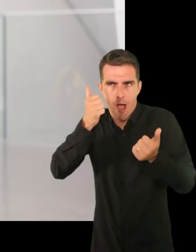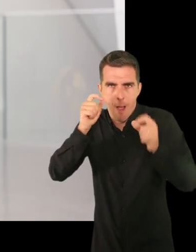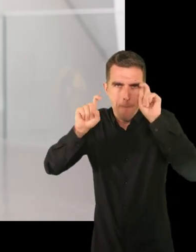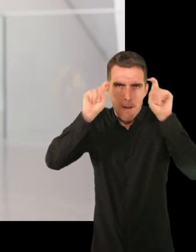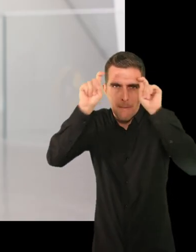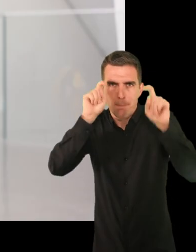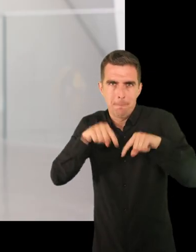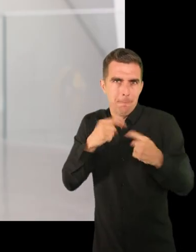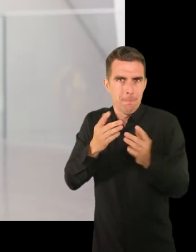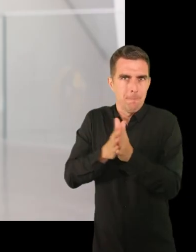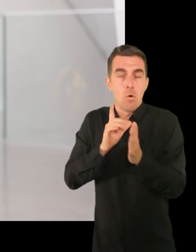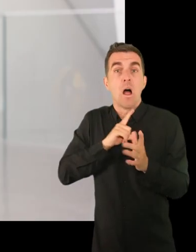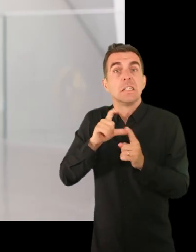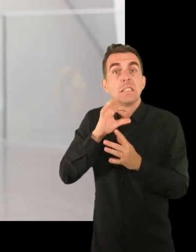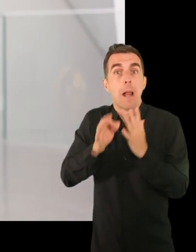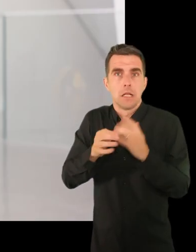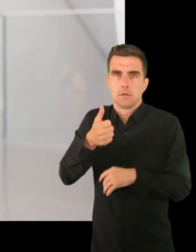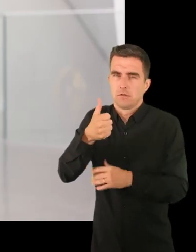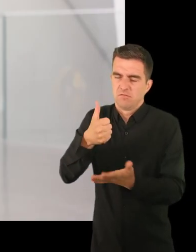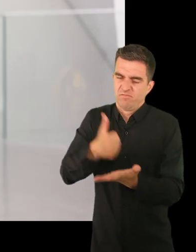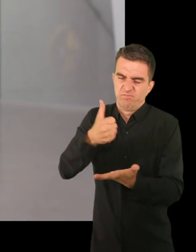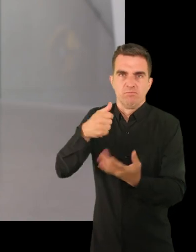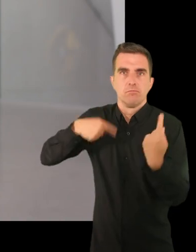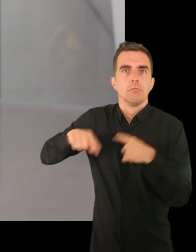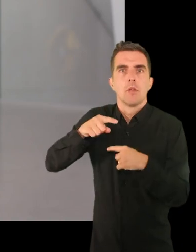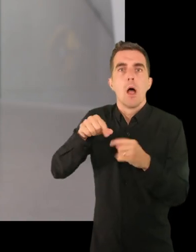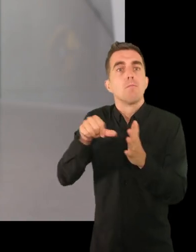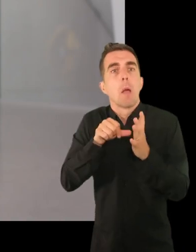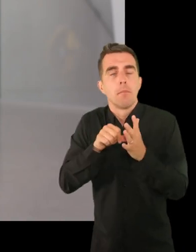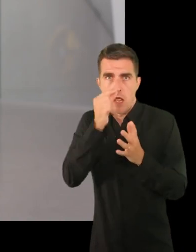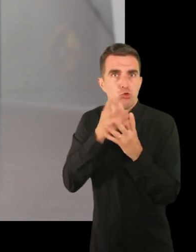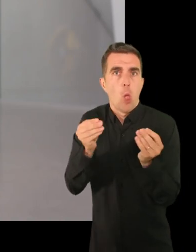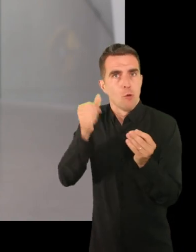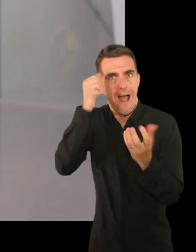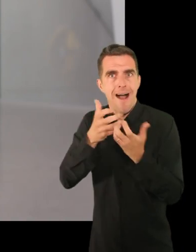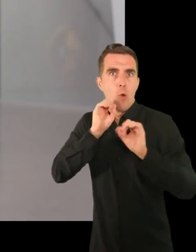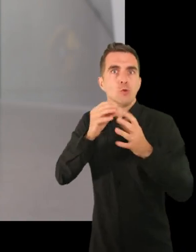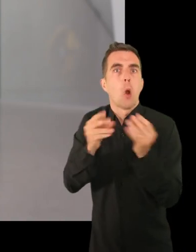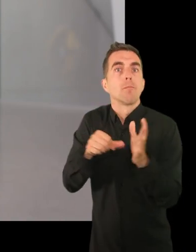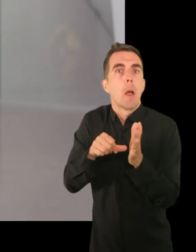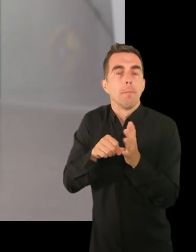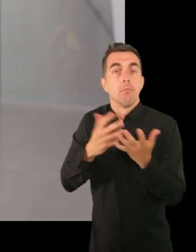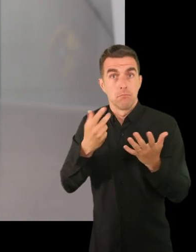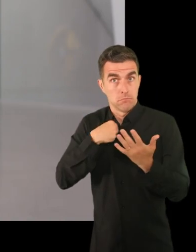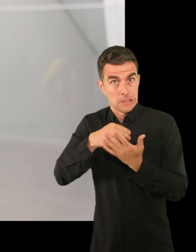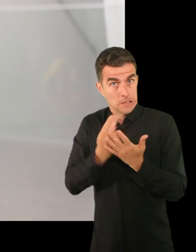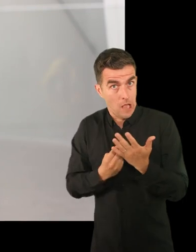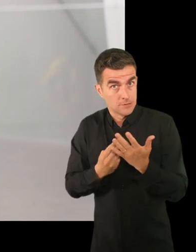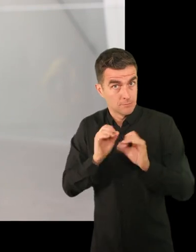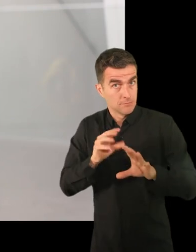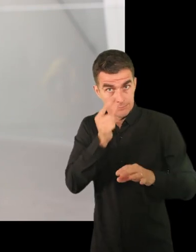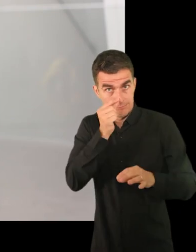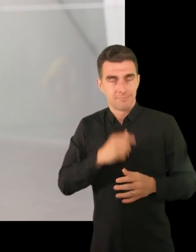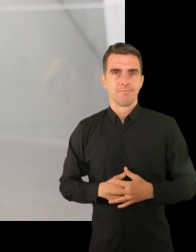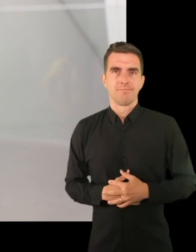and innovation, because disabled people are fantastic problem solvers. And we will add to your design, we are not going to take